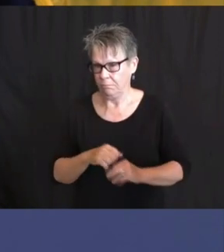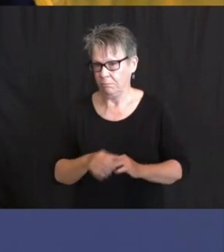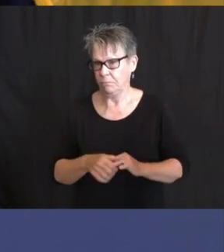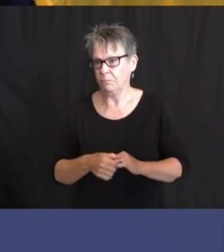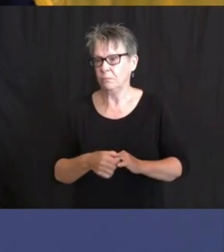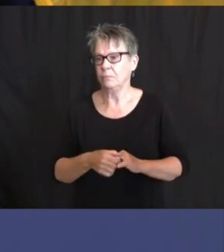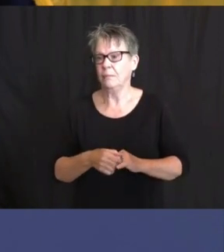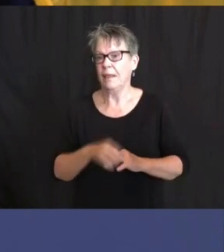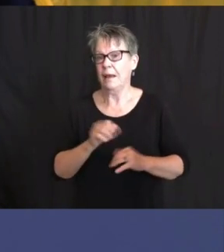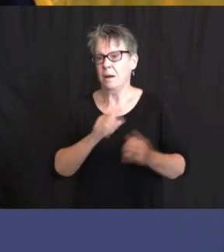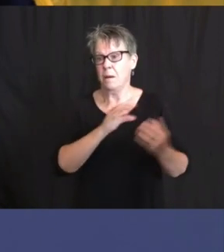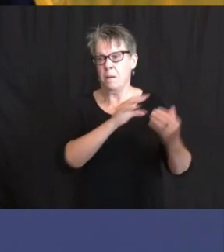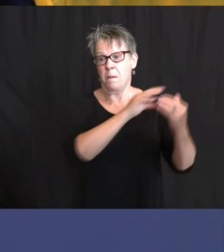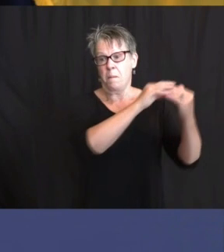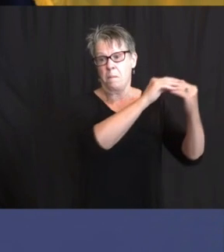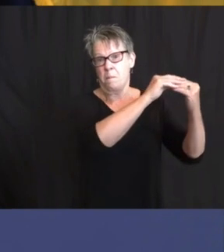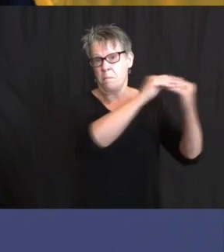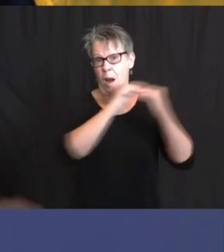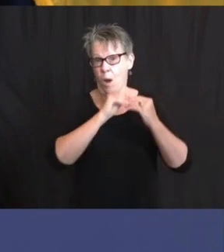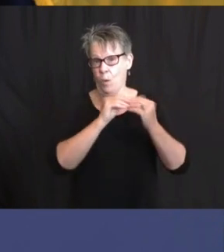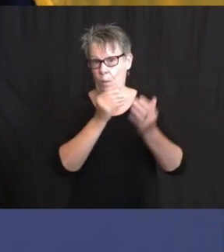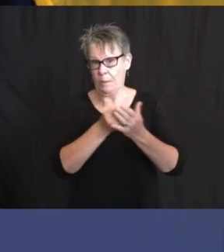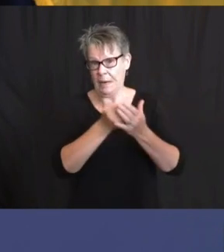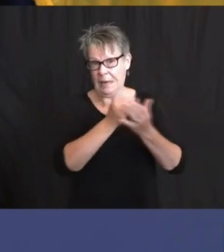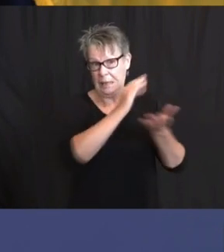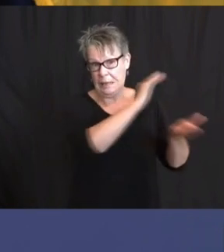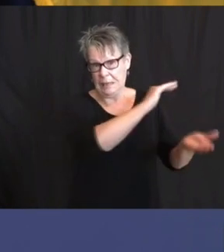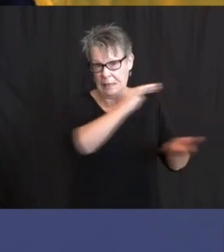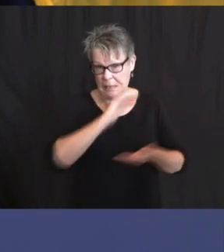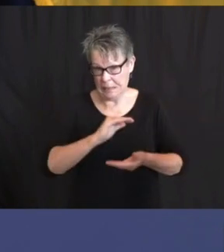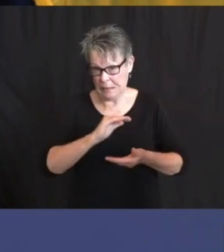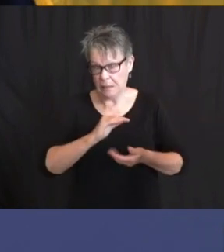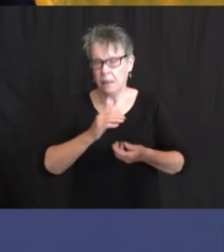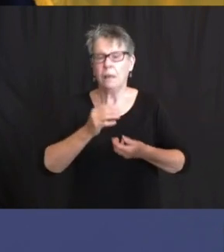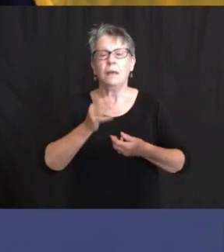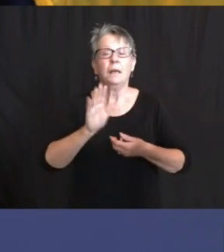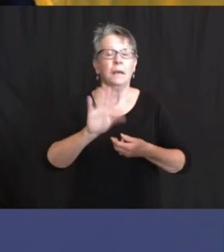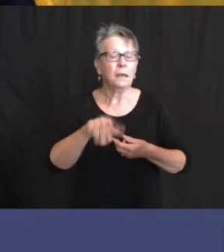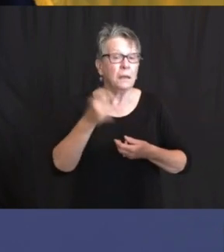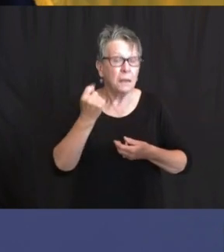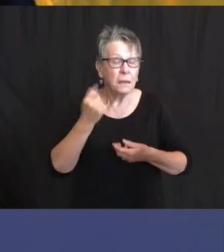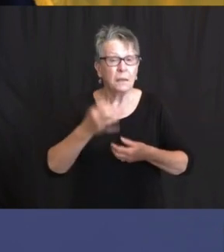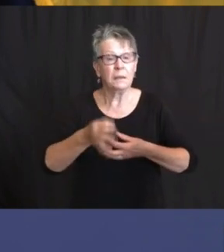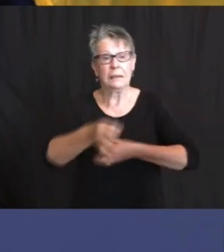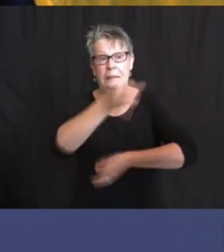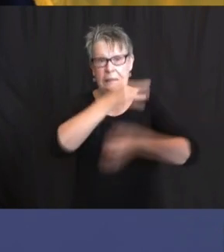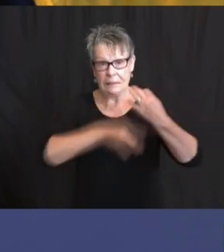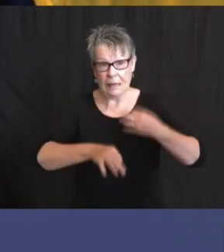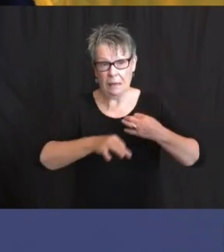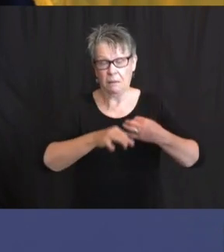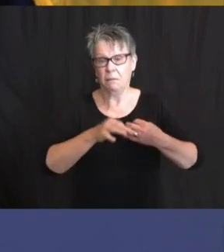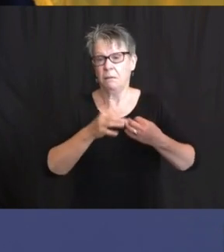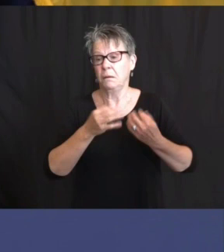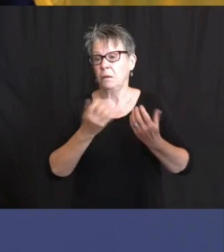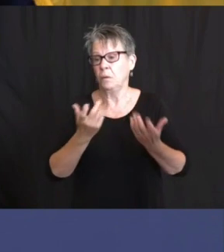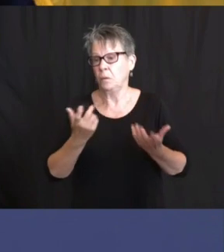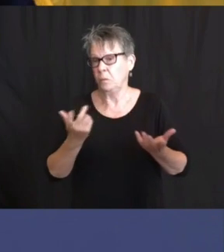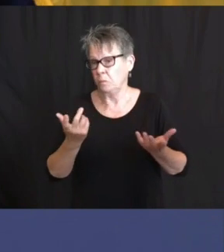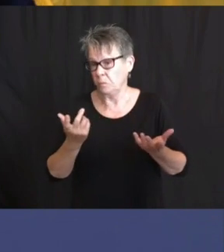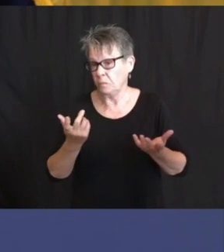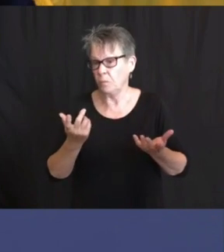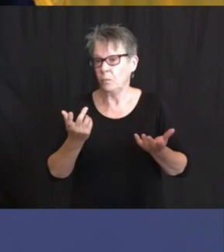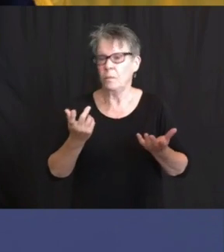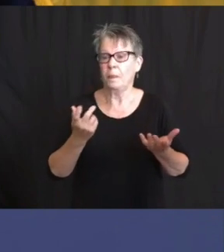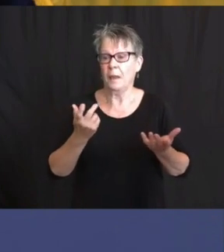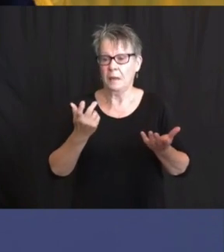of, the need does not go away. If we heard tonight magically that the Congress was passing a bill